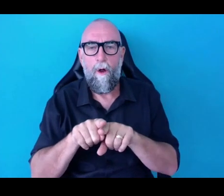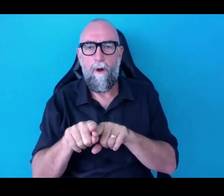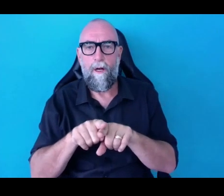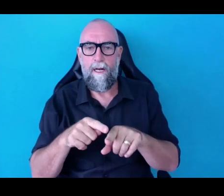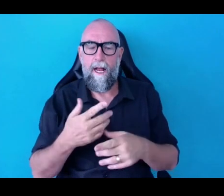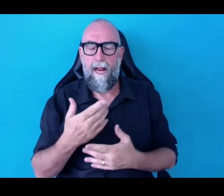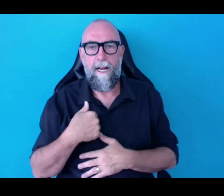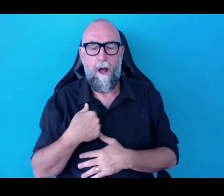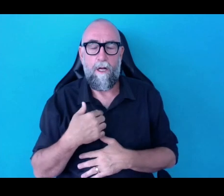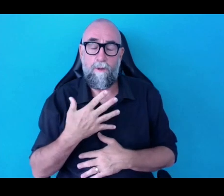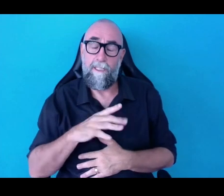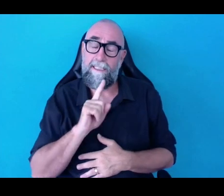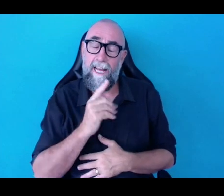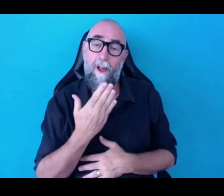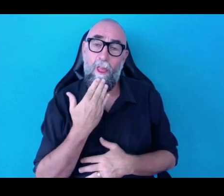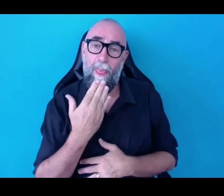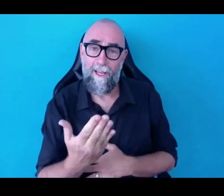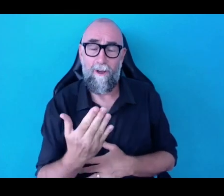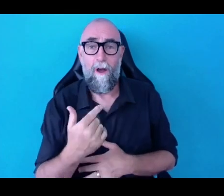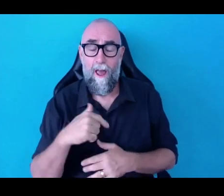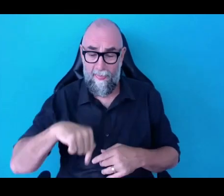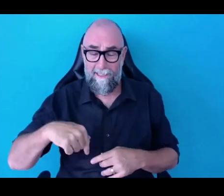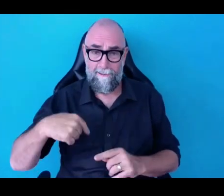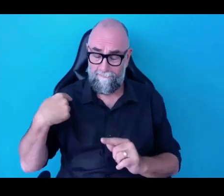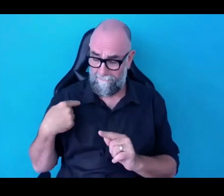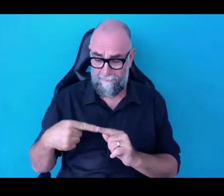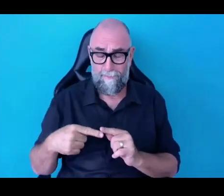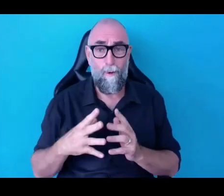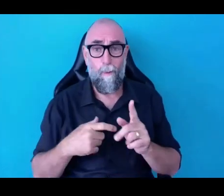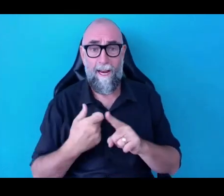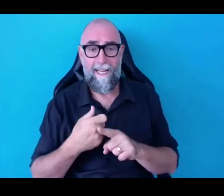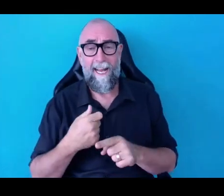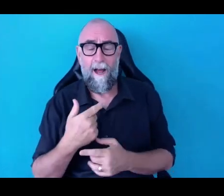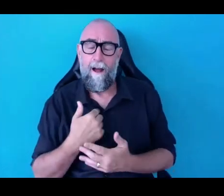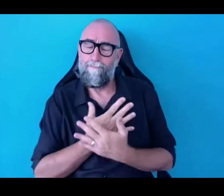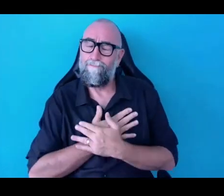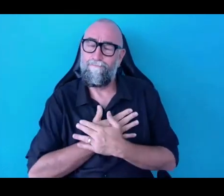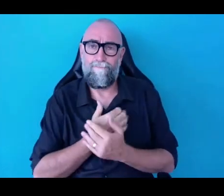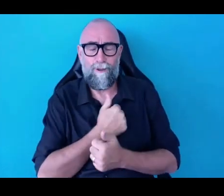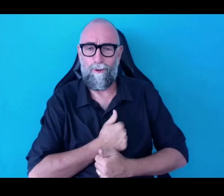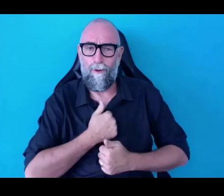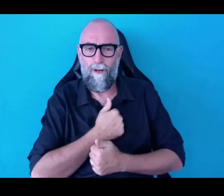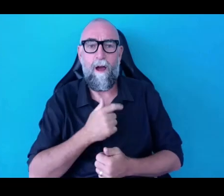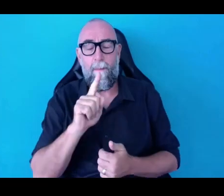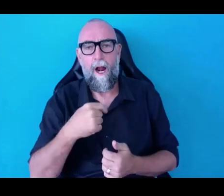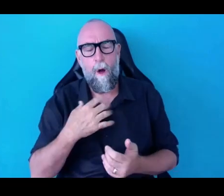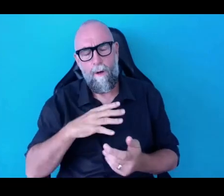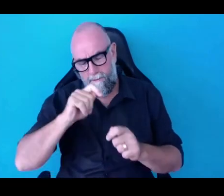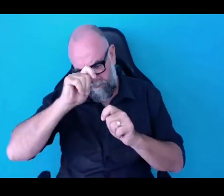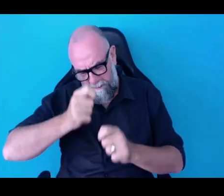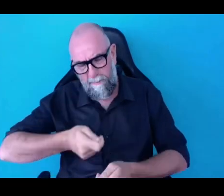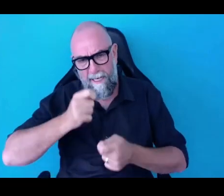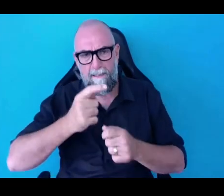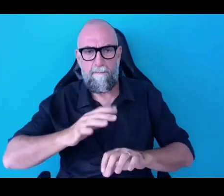And thank you, that I've really enjoyed being here this week. And I'd like to start by paying my respect to the land on which we gather and acknowledge the Ngambri and